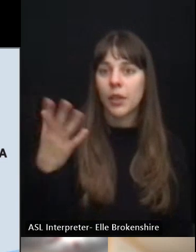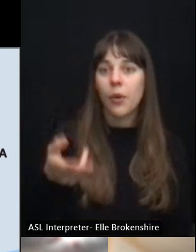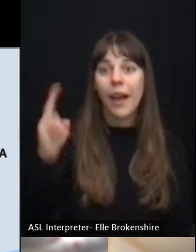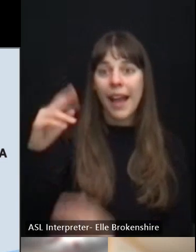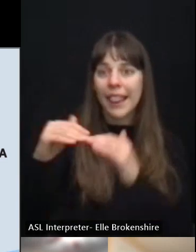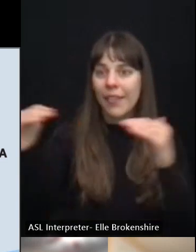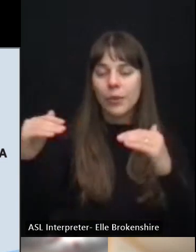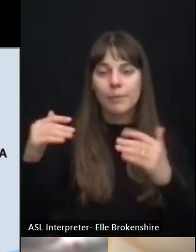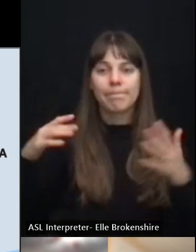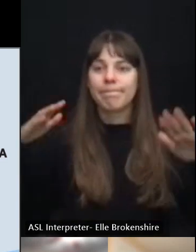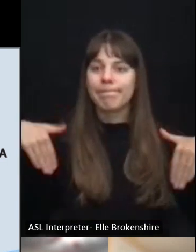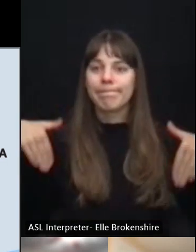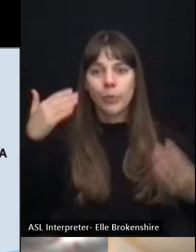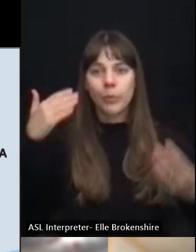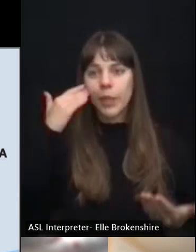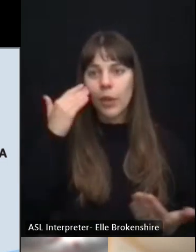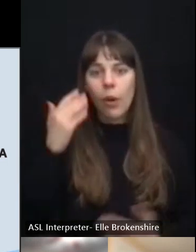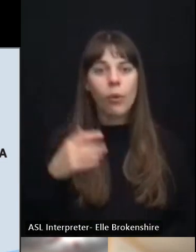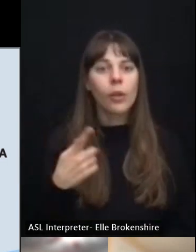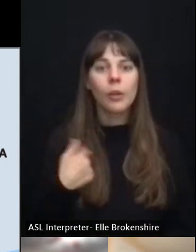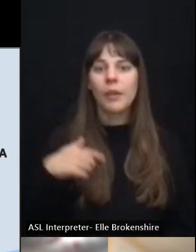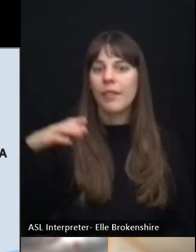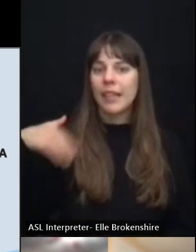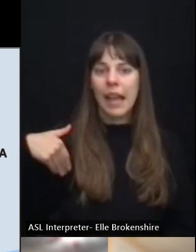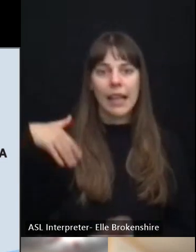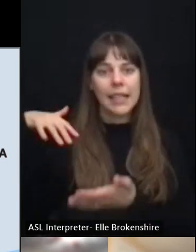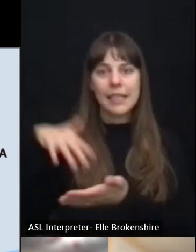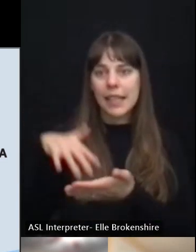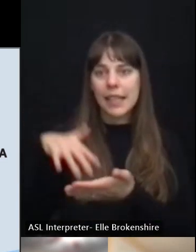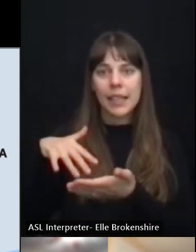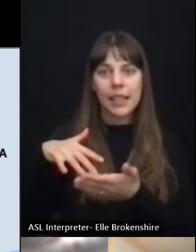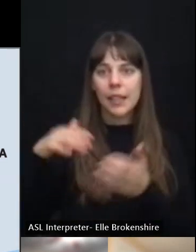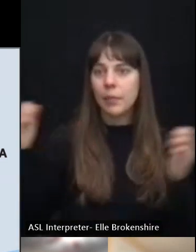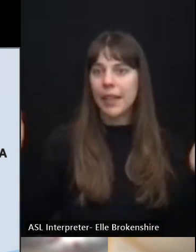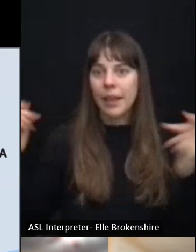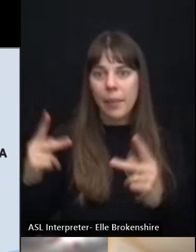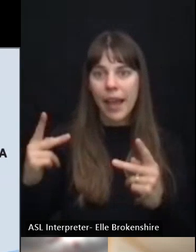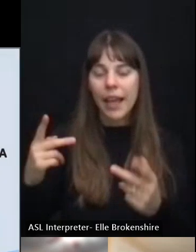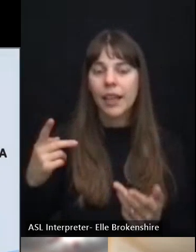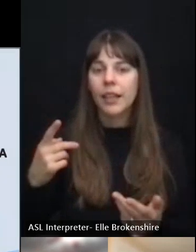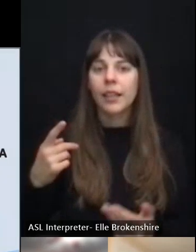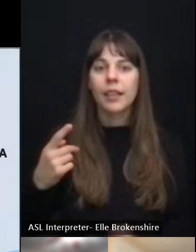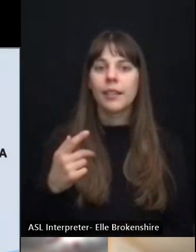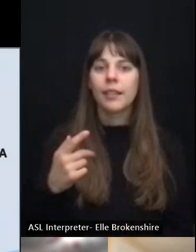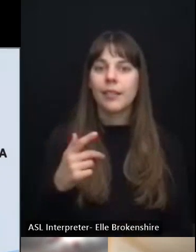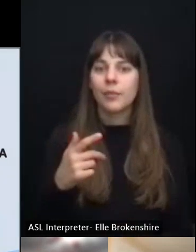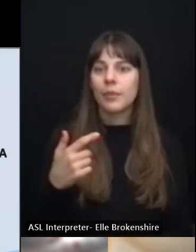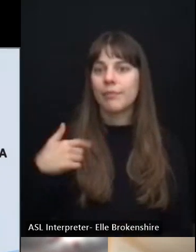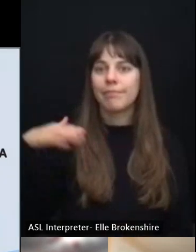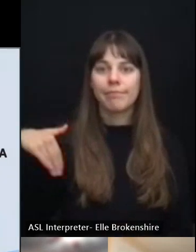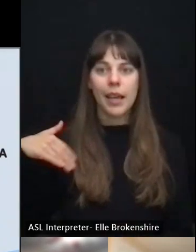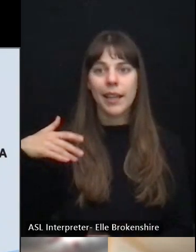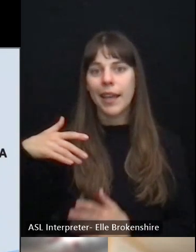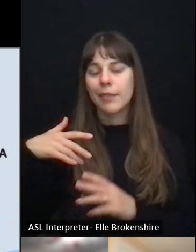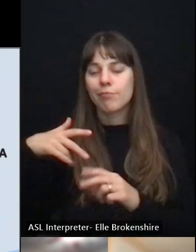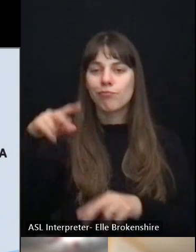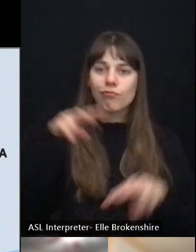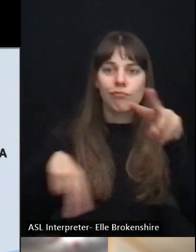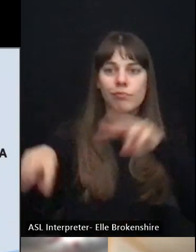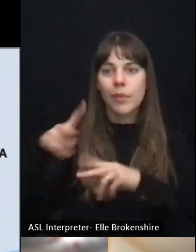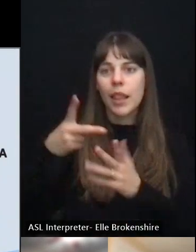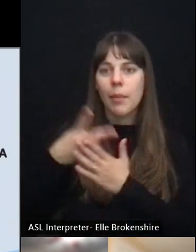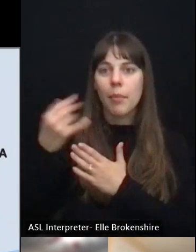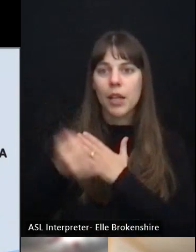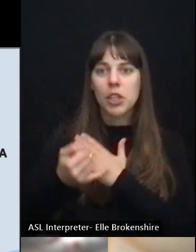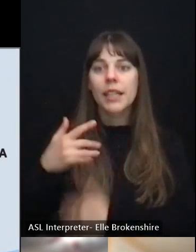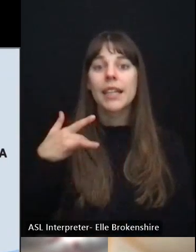of an old light rail line in our planning department. So it's a little new for us. So usually what we do when we do usually what we